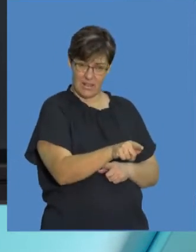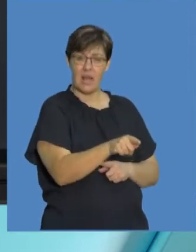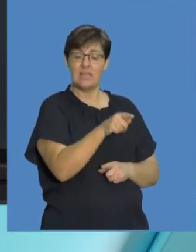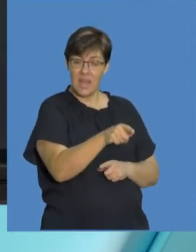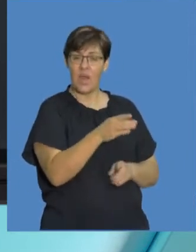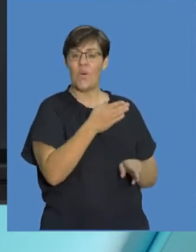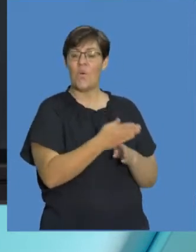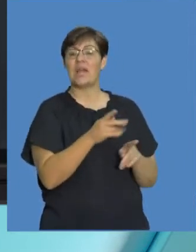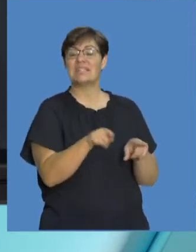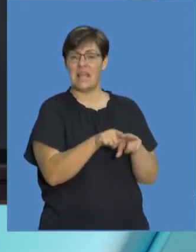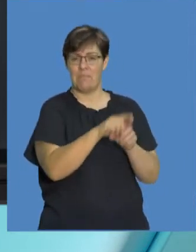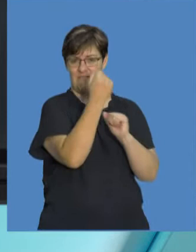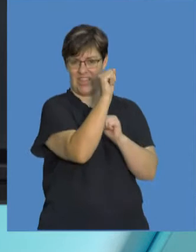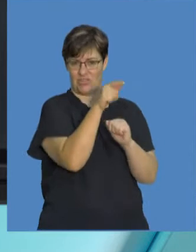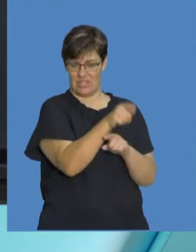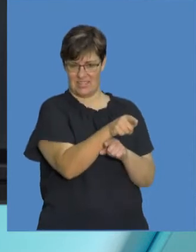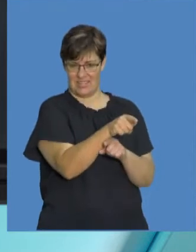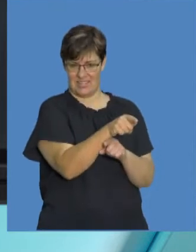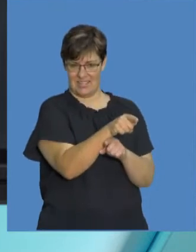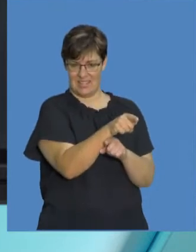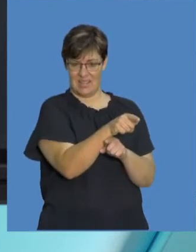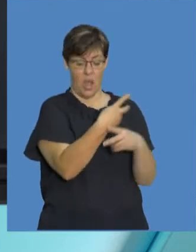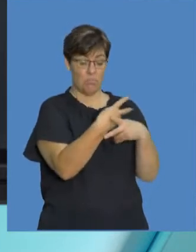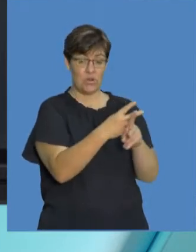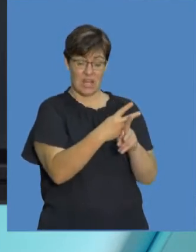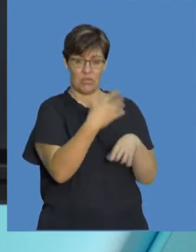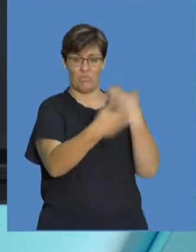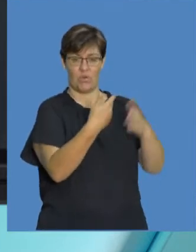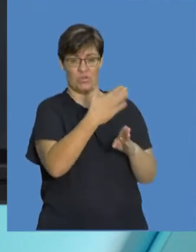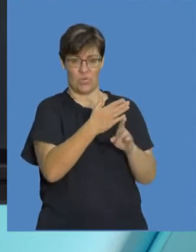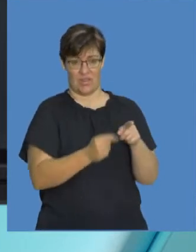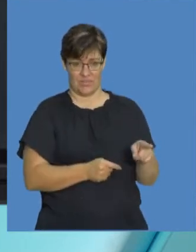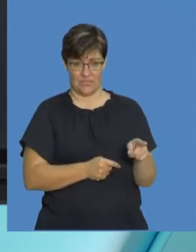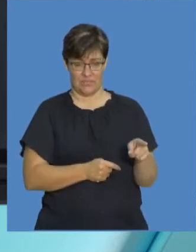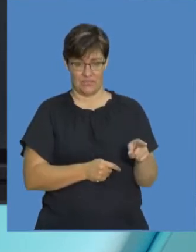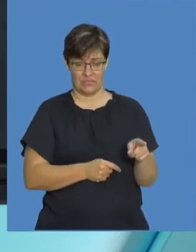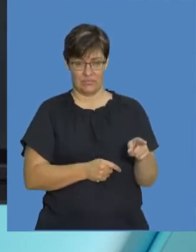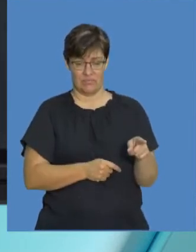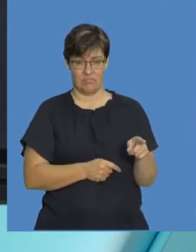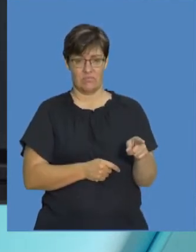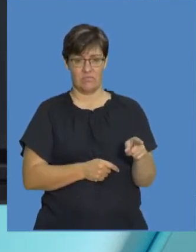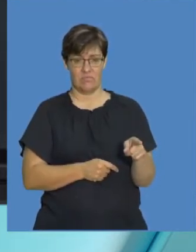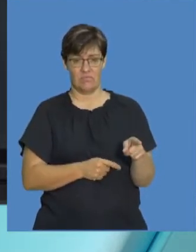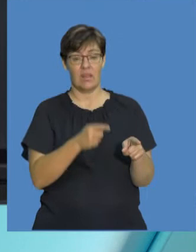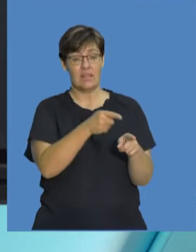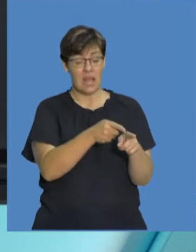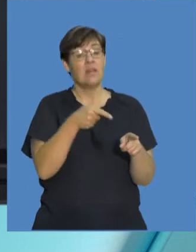are working in the factory, in the production process, you may also have